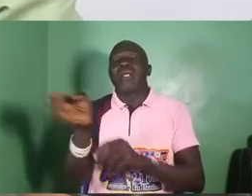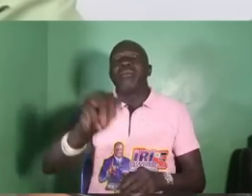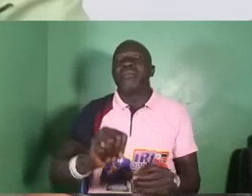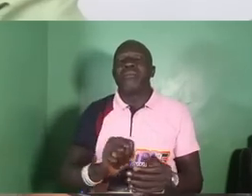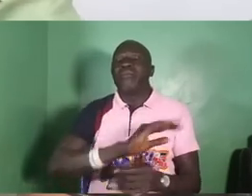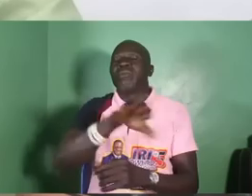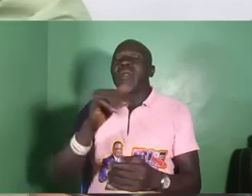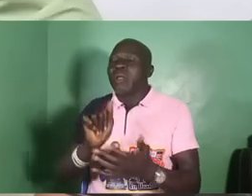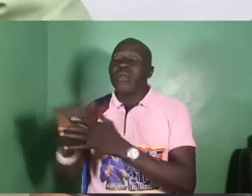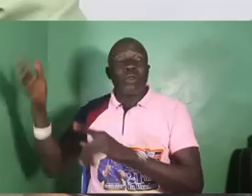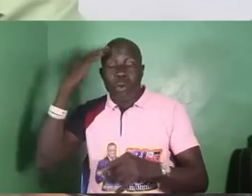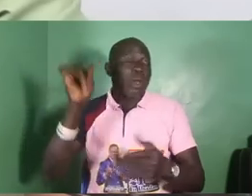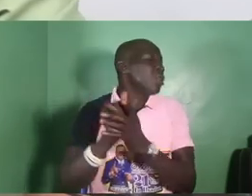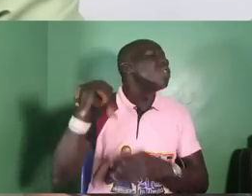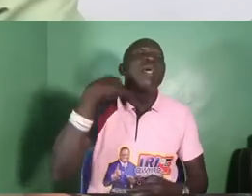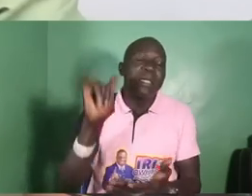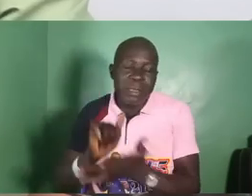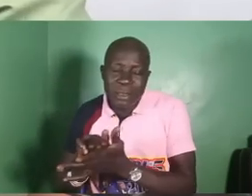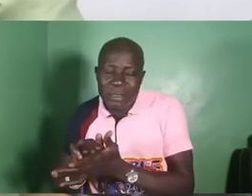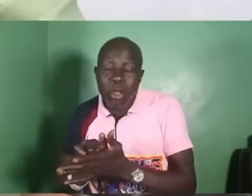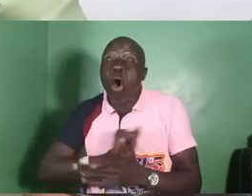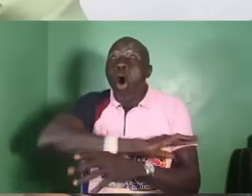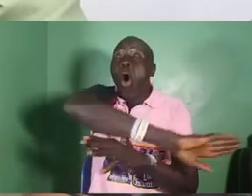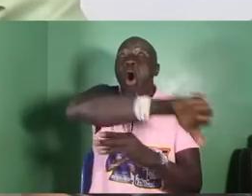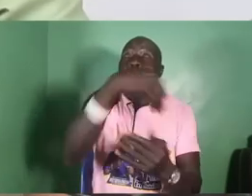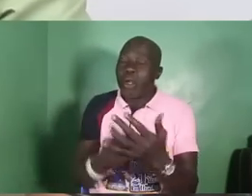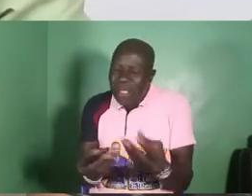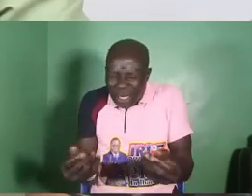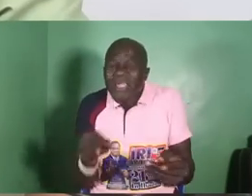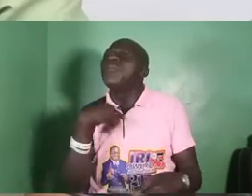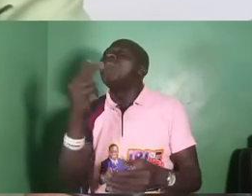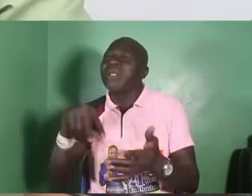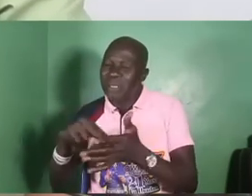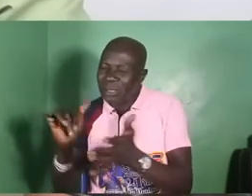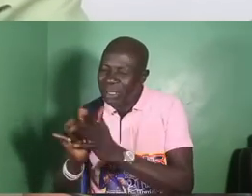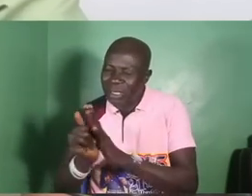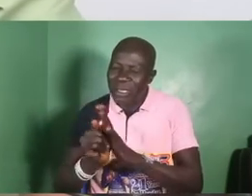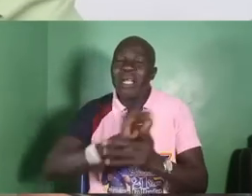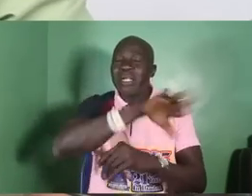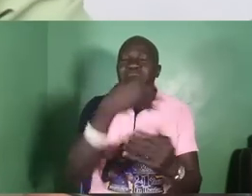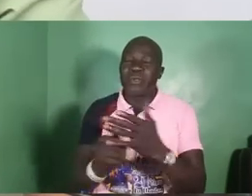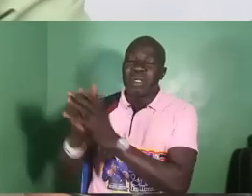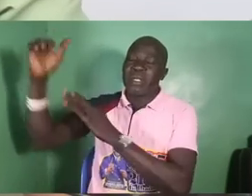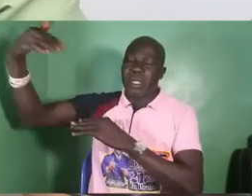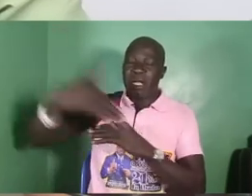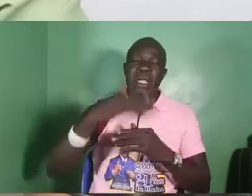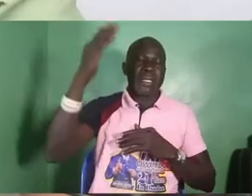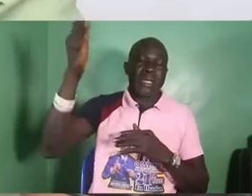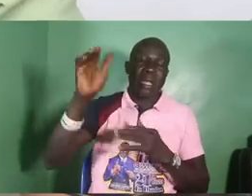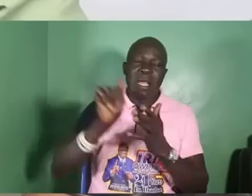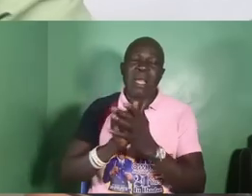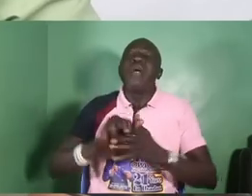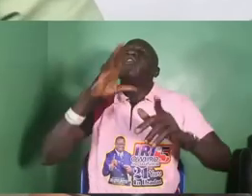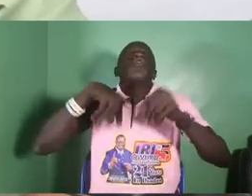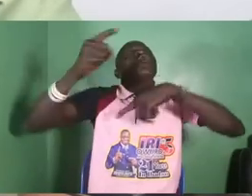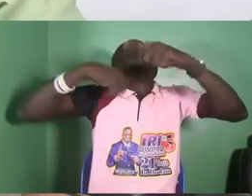created them. Àmọ́tẹ́ ẹ̀gbọ́n tó wúyọ. But do you hear what it says? Gbogbo ilẹ̀ tó dárúkọ wẹ̀. All the land that's mentioned. Yóò dání sí ẹ̀ títọ́. Whether here